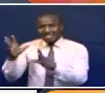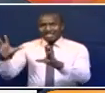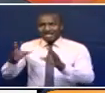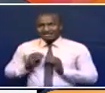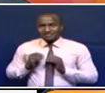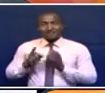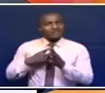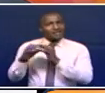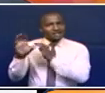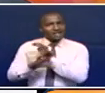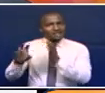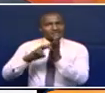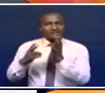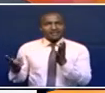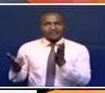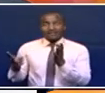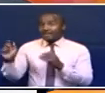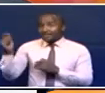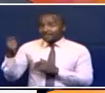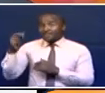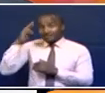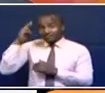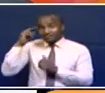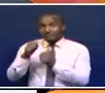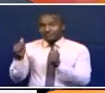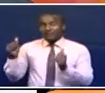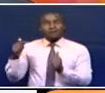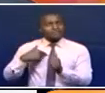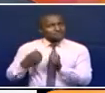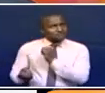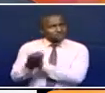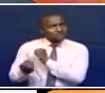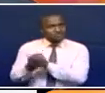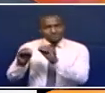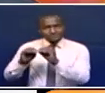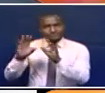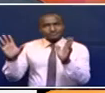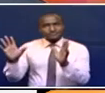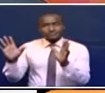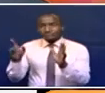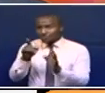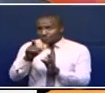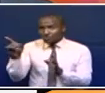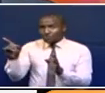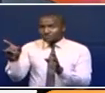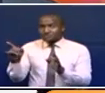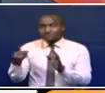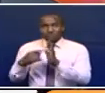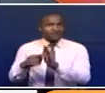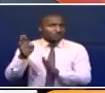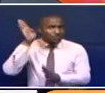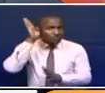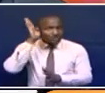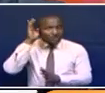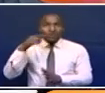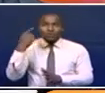we have no country. And I think Kenyans will recall, I came out very strongly and said, for those like dwellers of this world who are